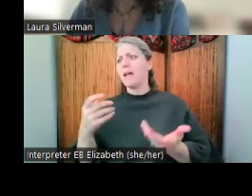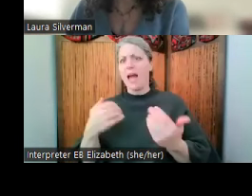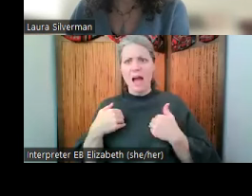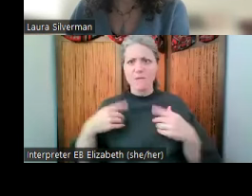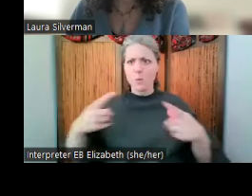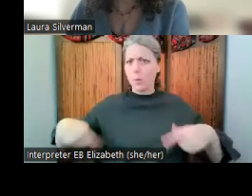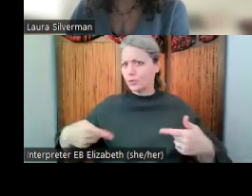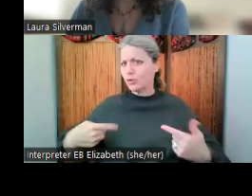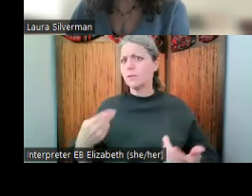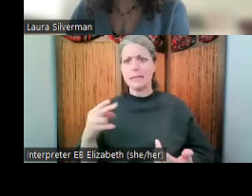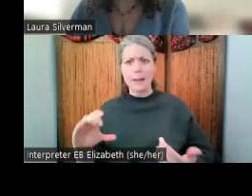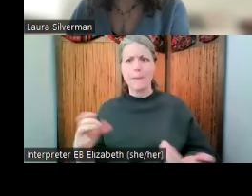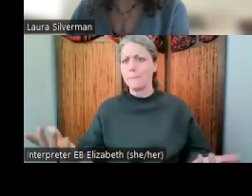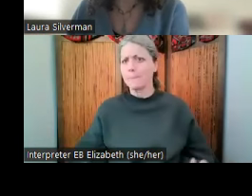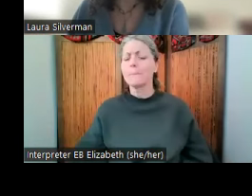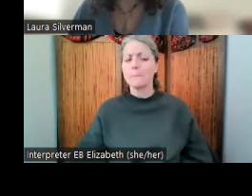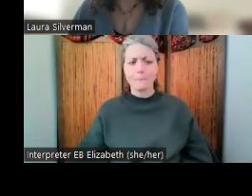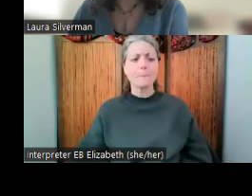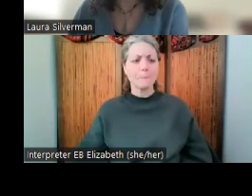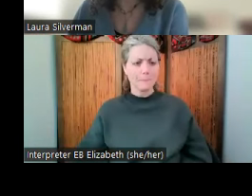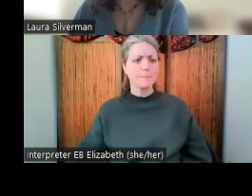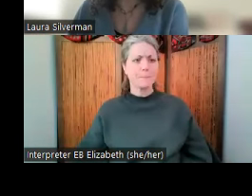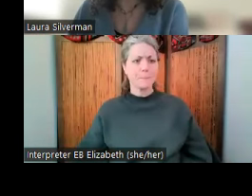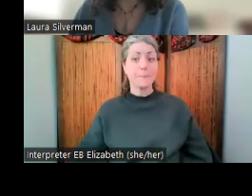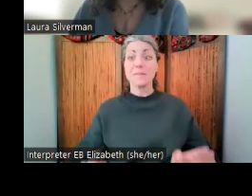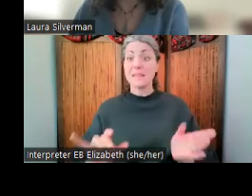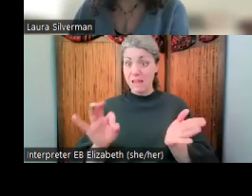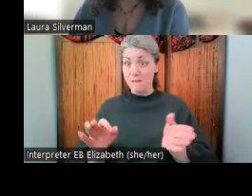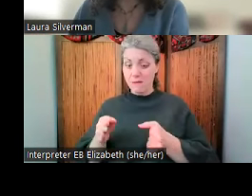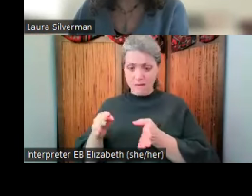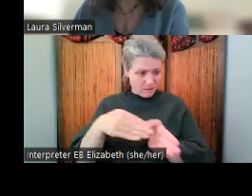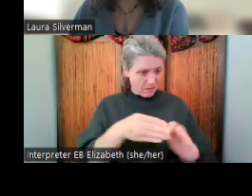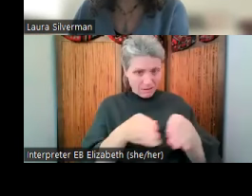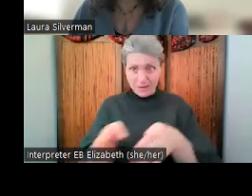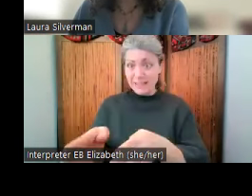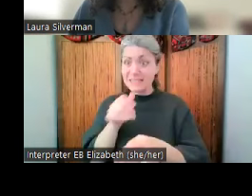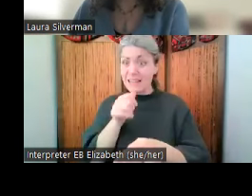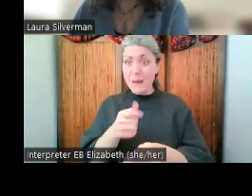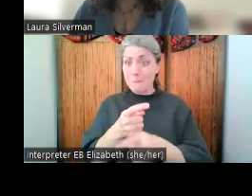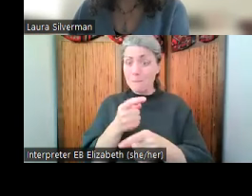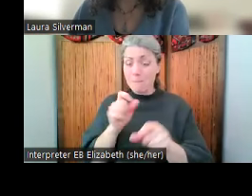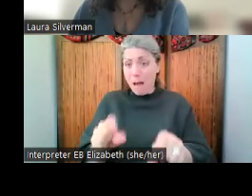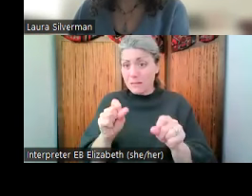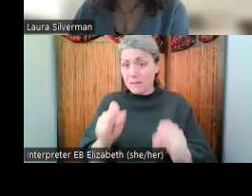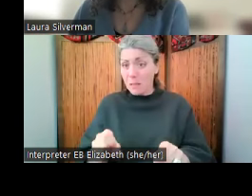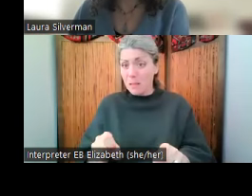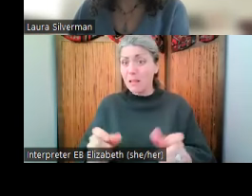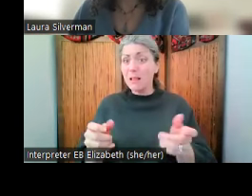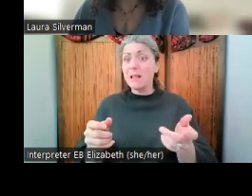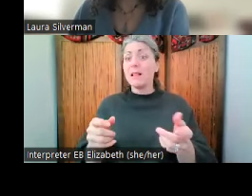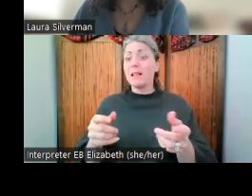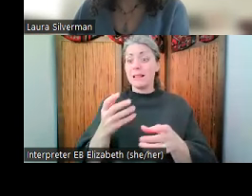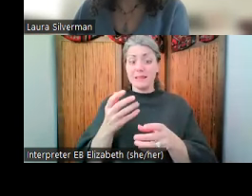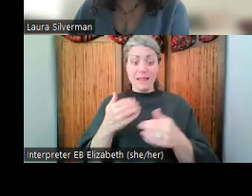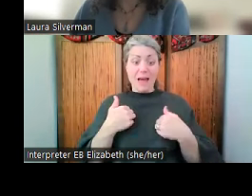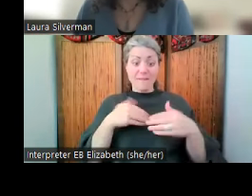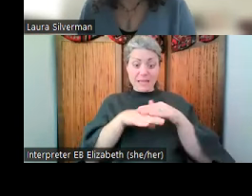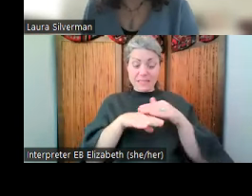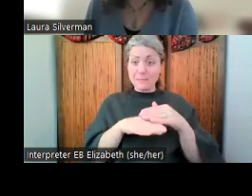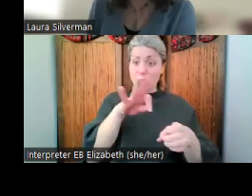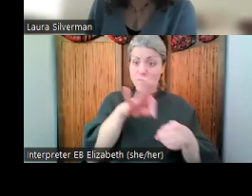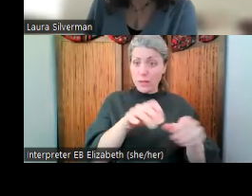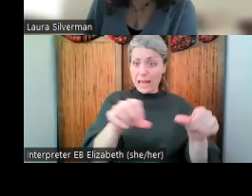And if the path of travel to a voting area is not possible, then placing an accessible voting machine at